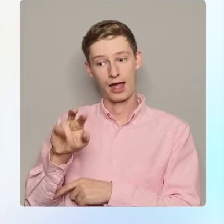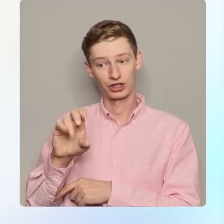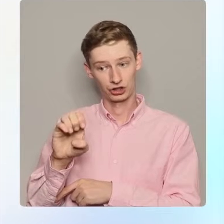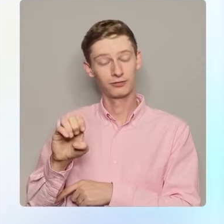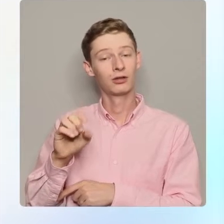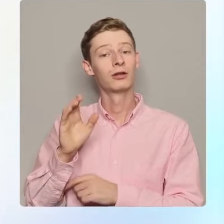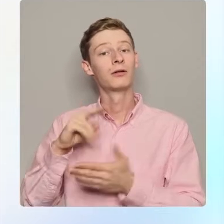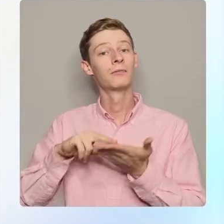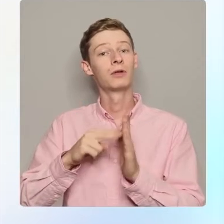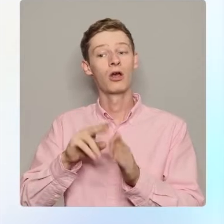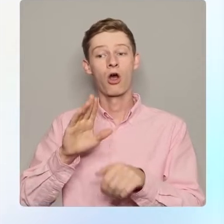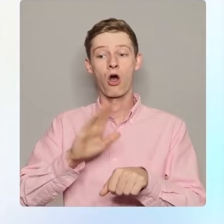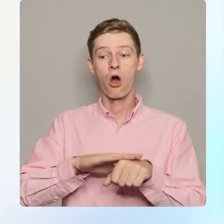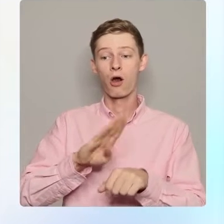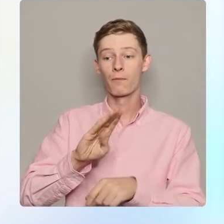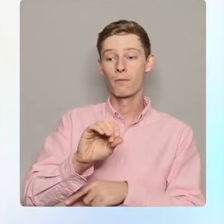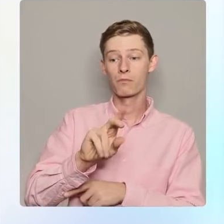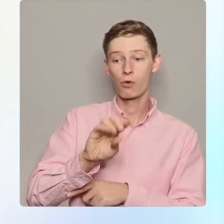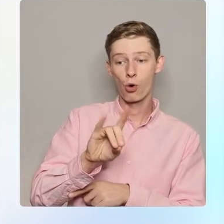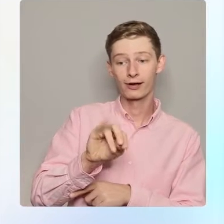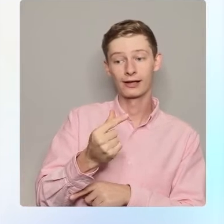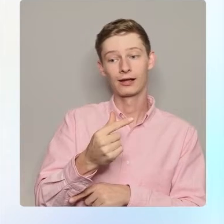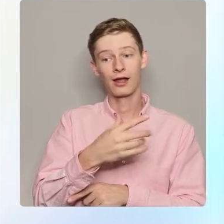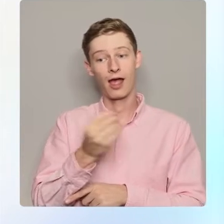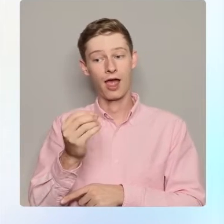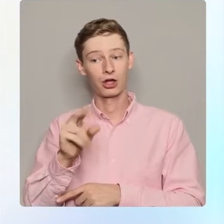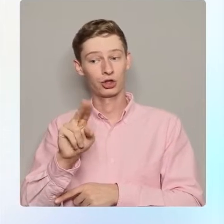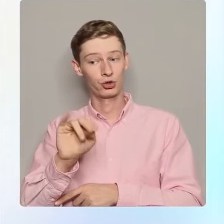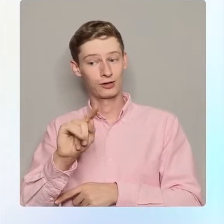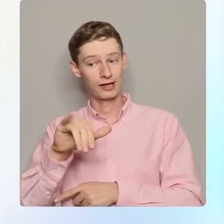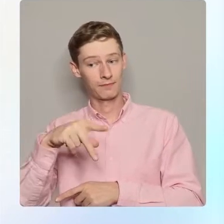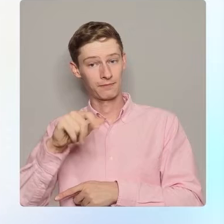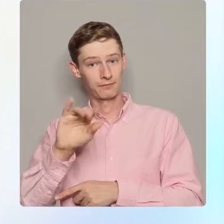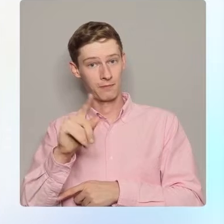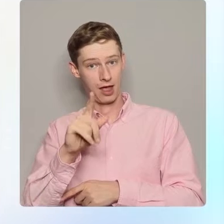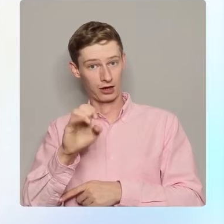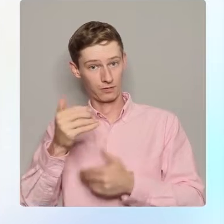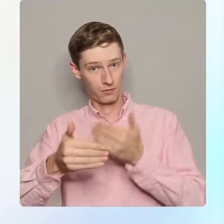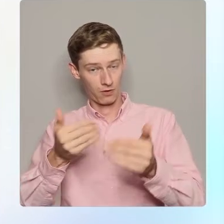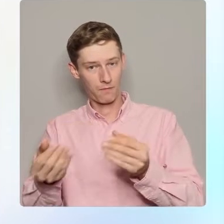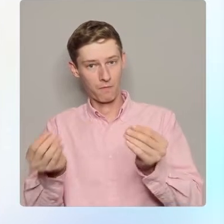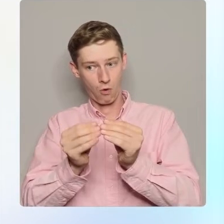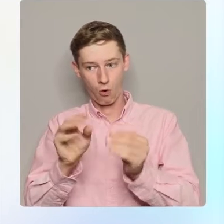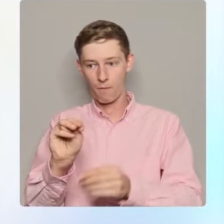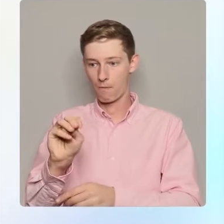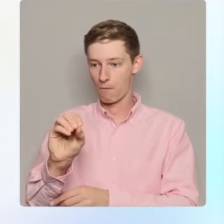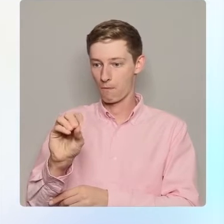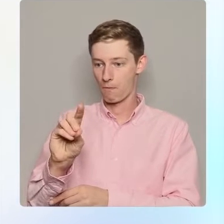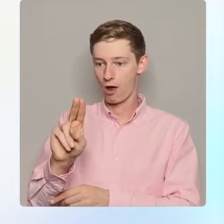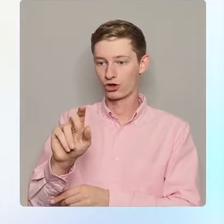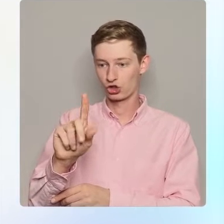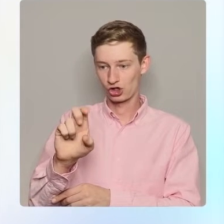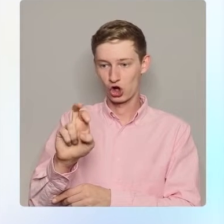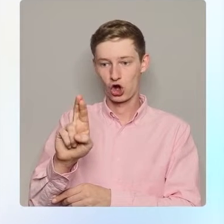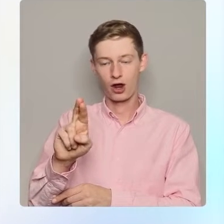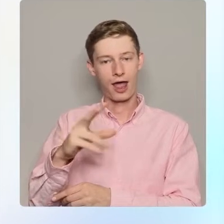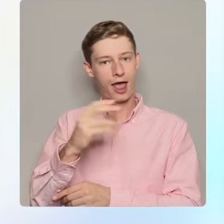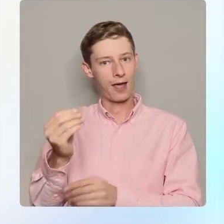easier for you to update and reduce your pain. We're working on shipping MetaQuest